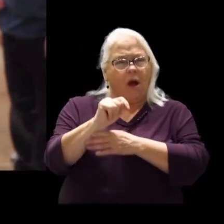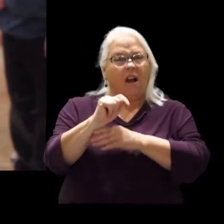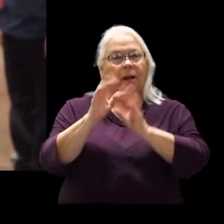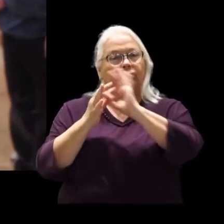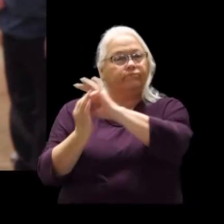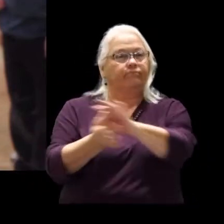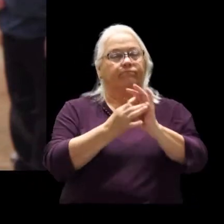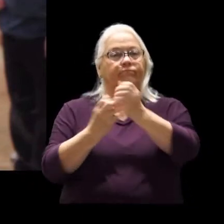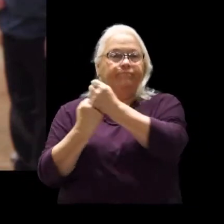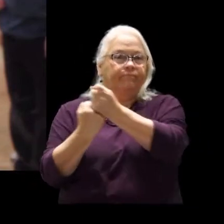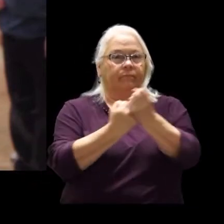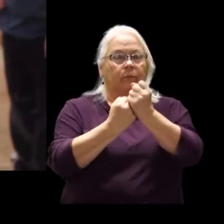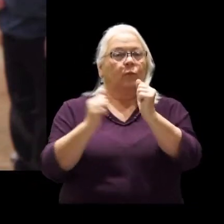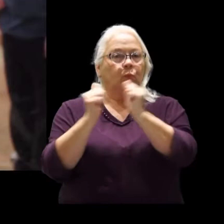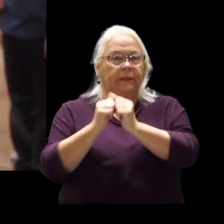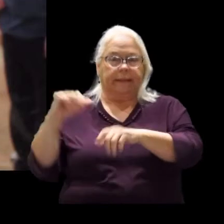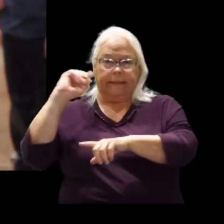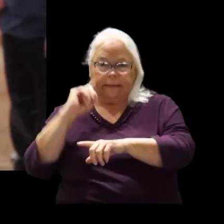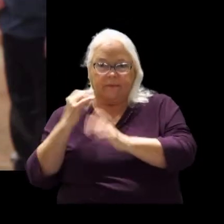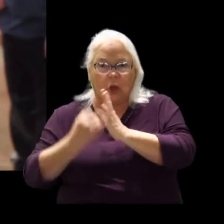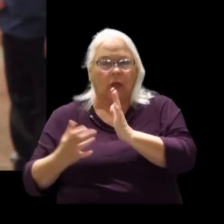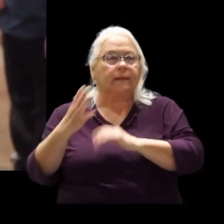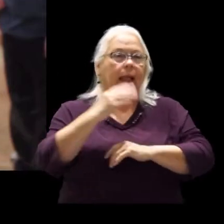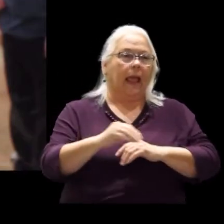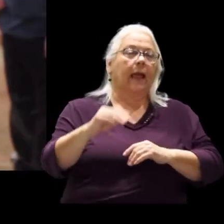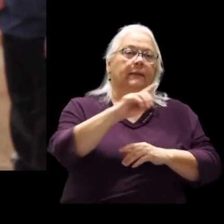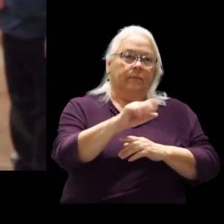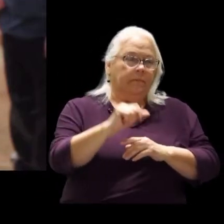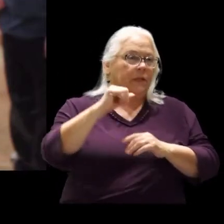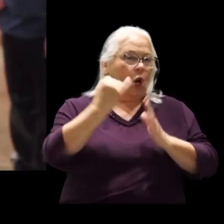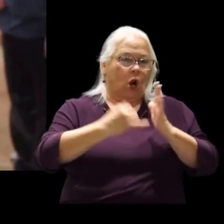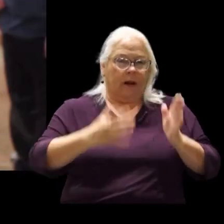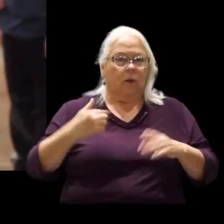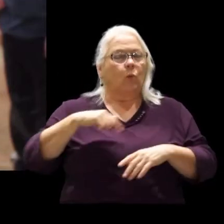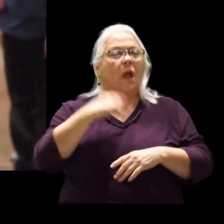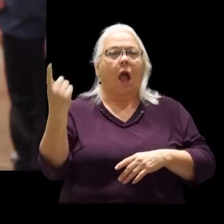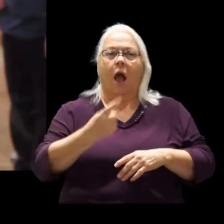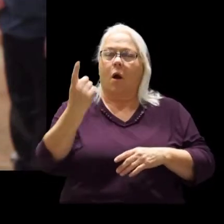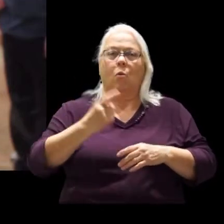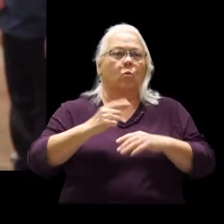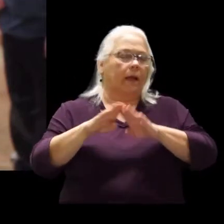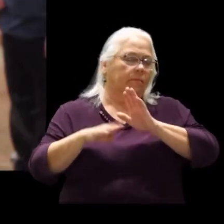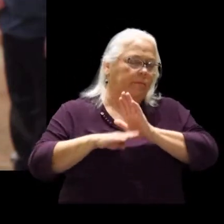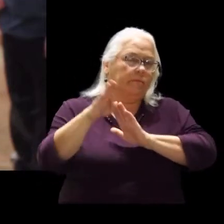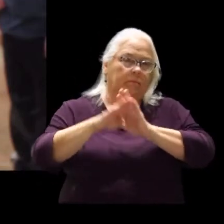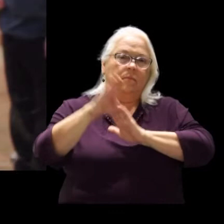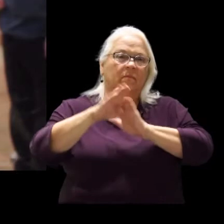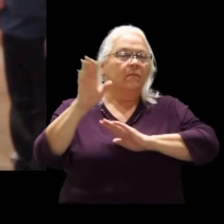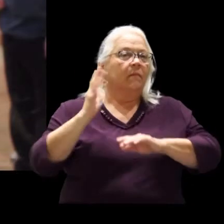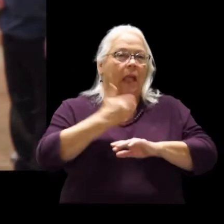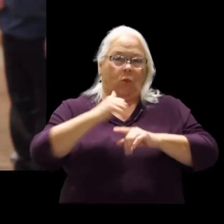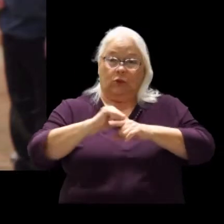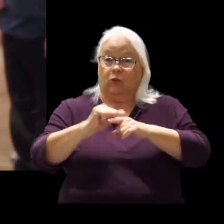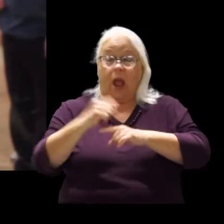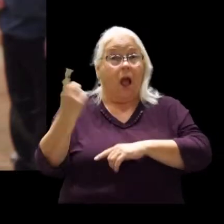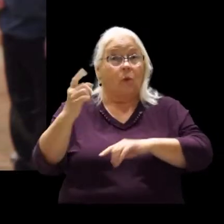an ally to the deaf and disability arts, HART is continually striving to update and improve our training, because no